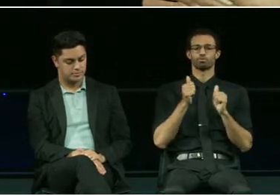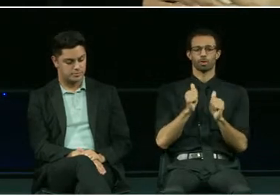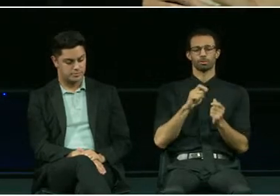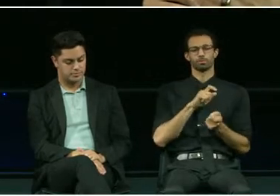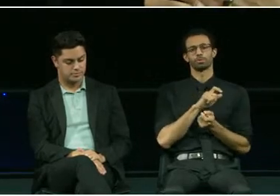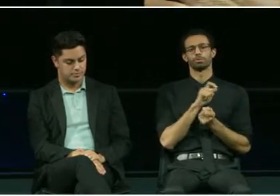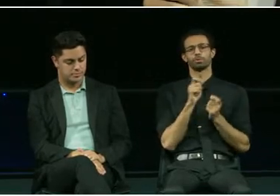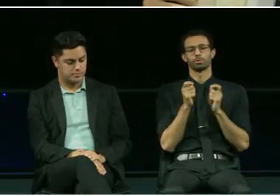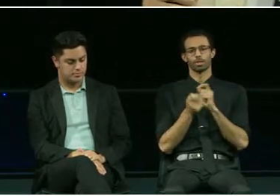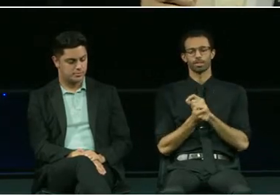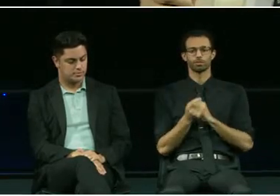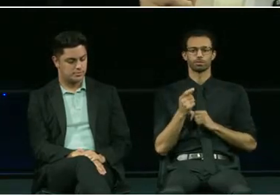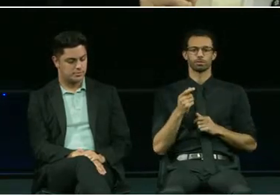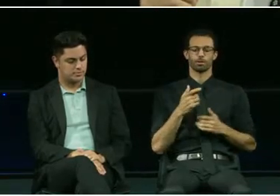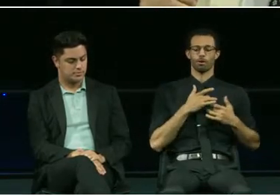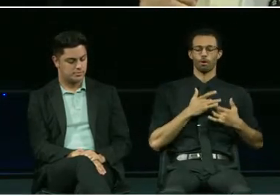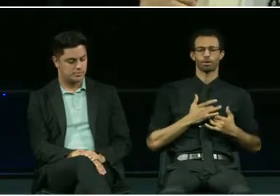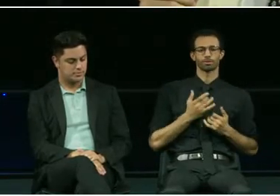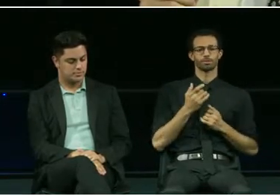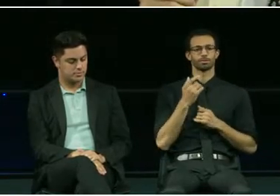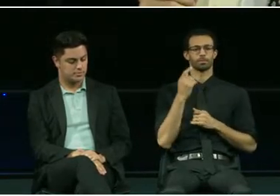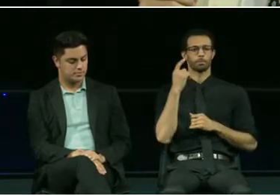change hearts and minds,